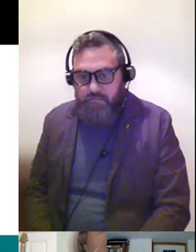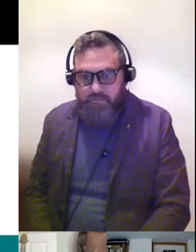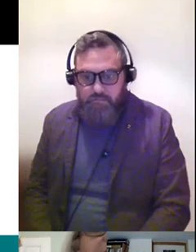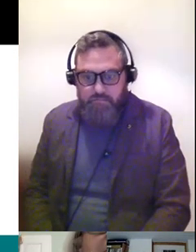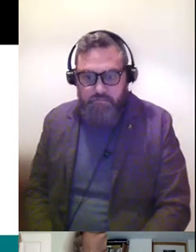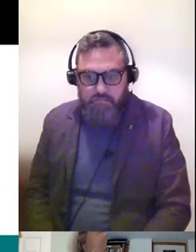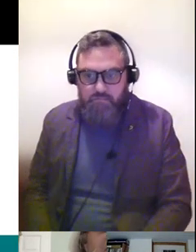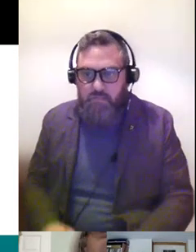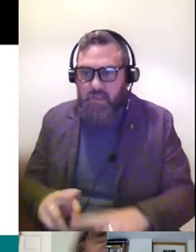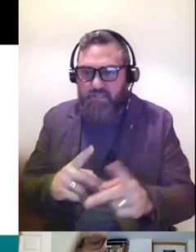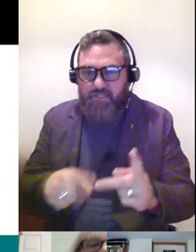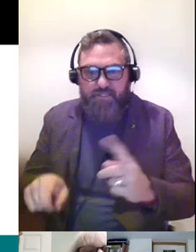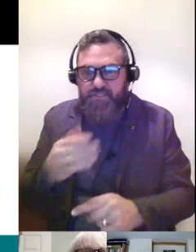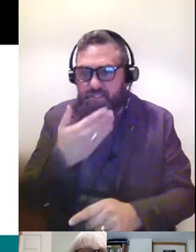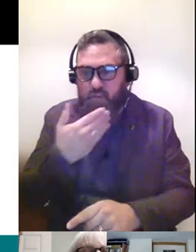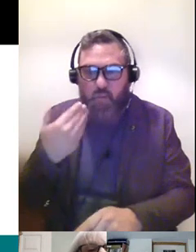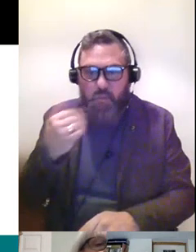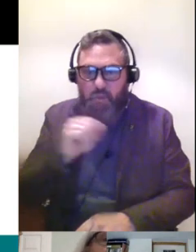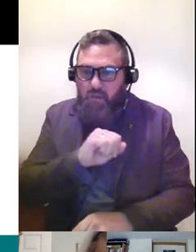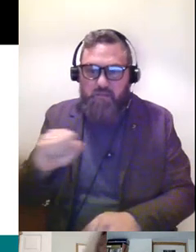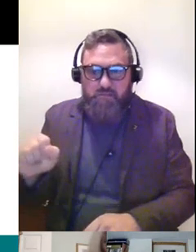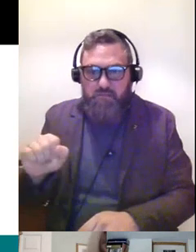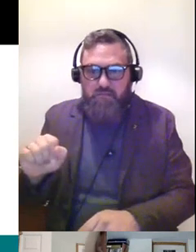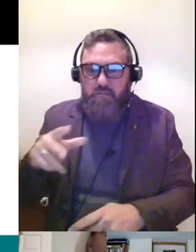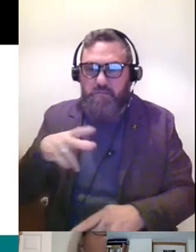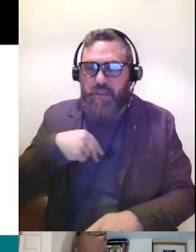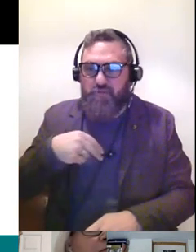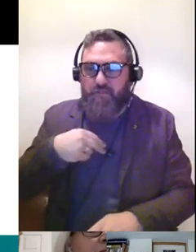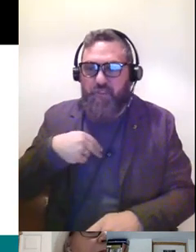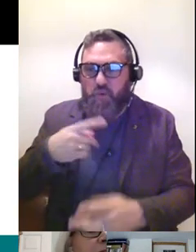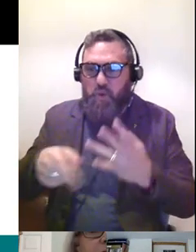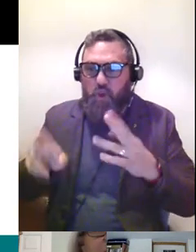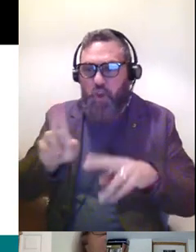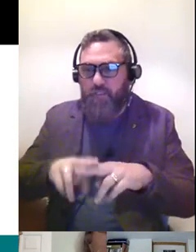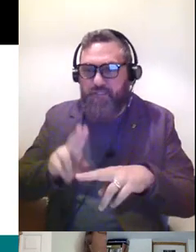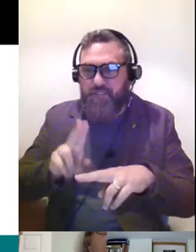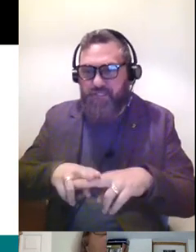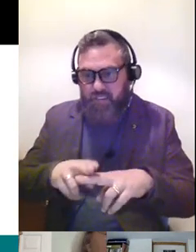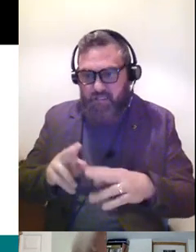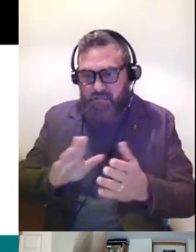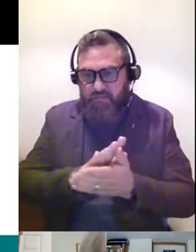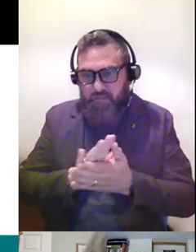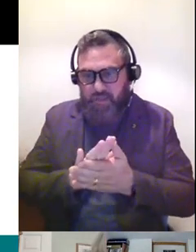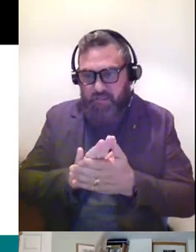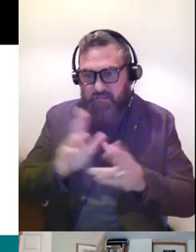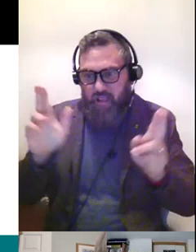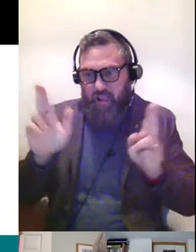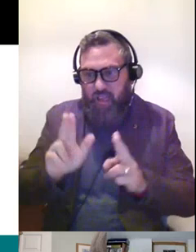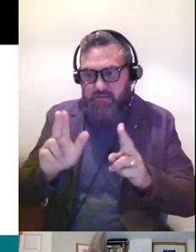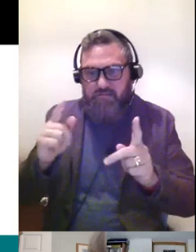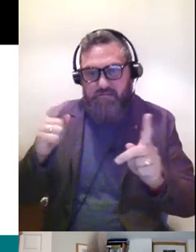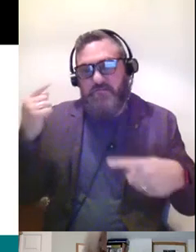If people are able to turn their microphone off, that helps to cut down the background